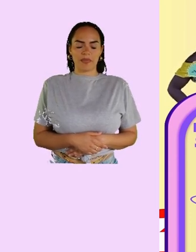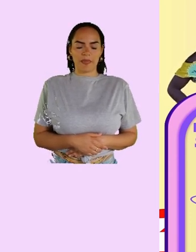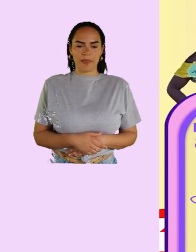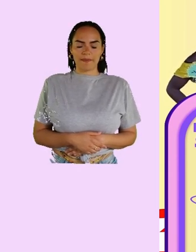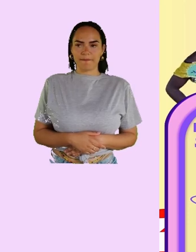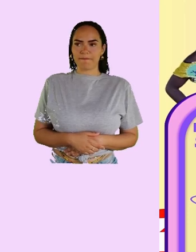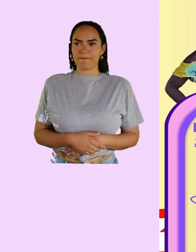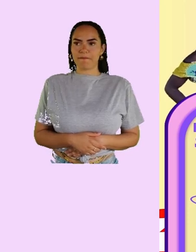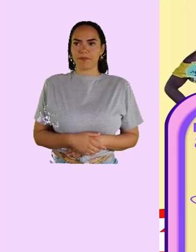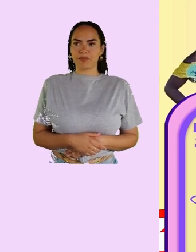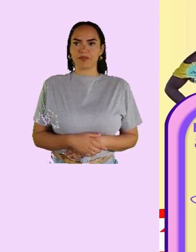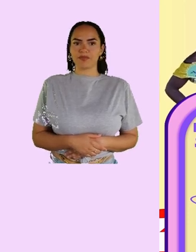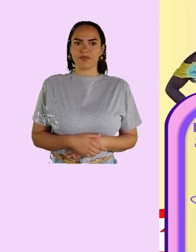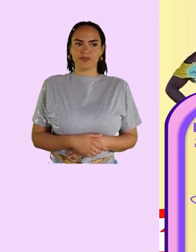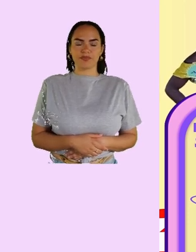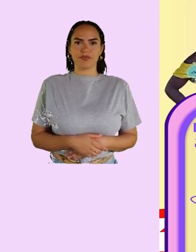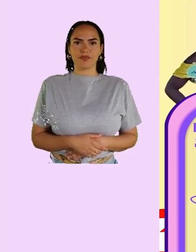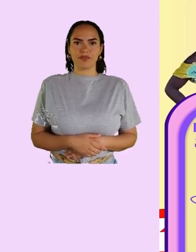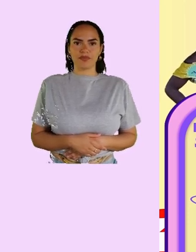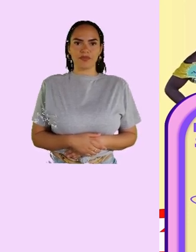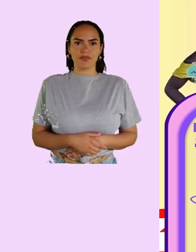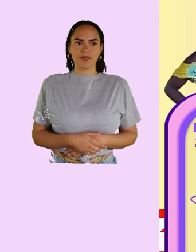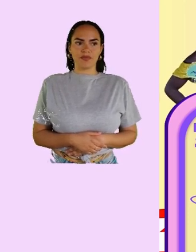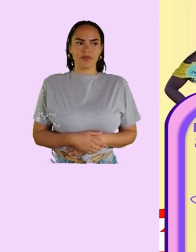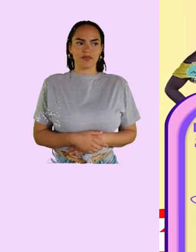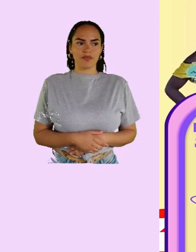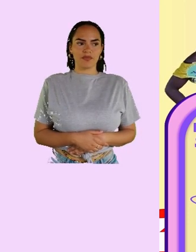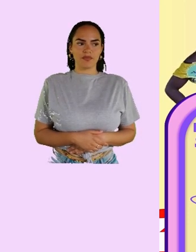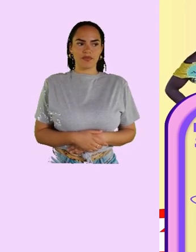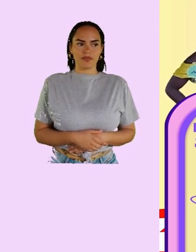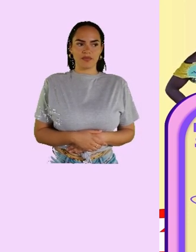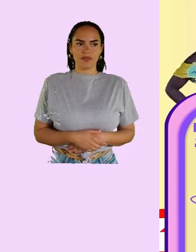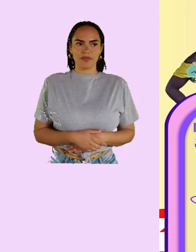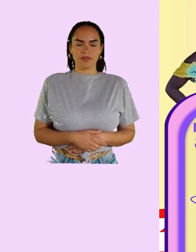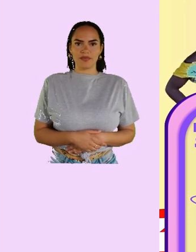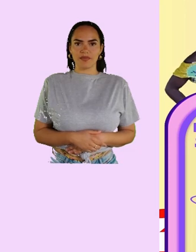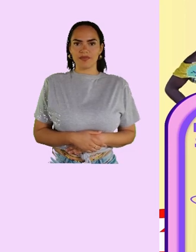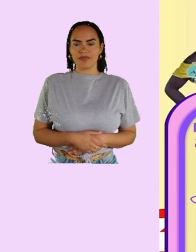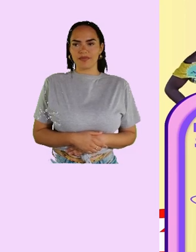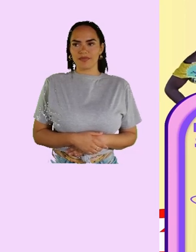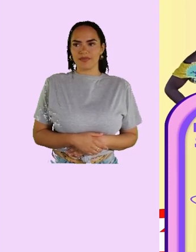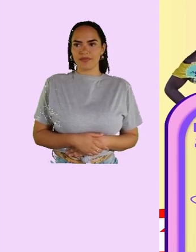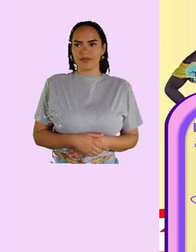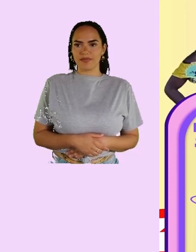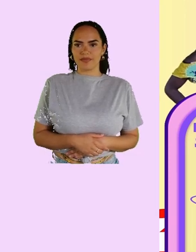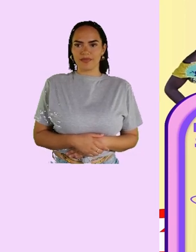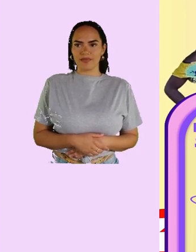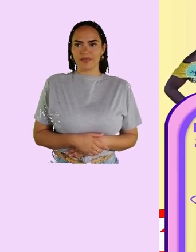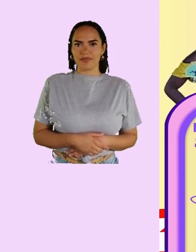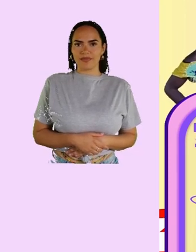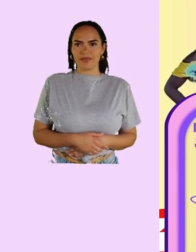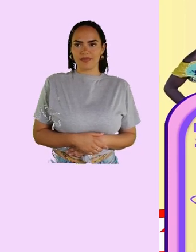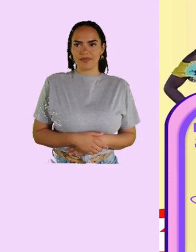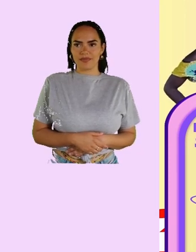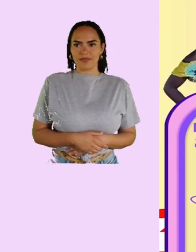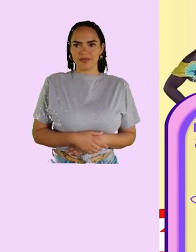call me Host Samir. My pronouns are he, they, and I am an attractive 5'8 black person with short receding